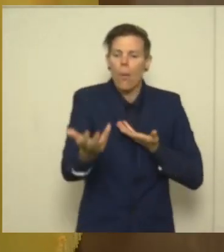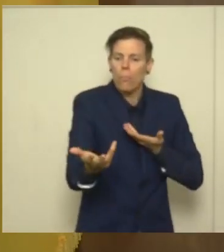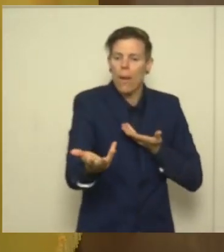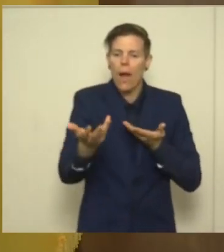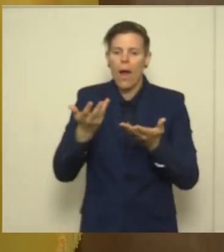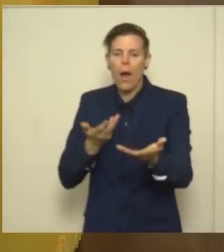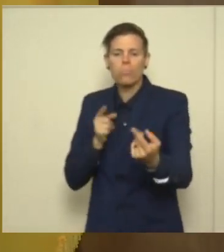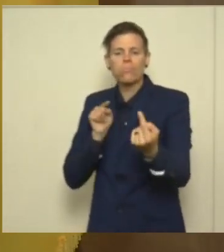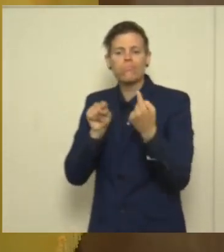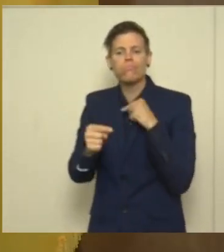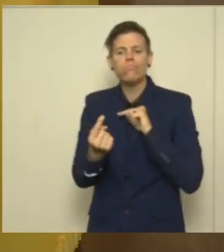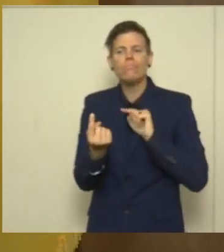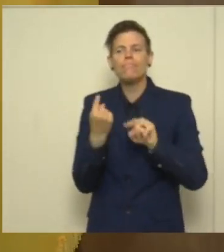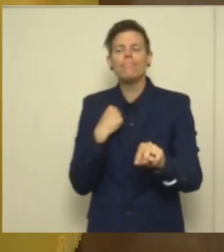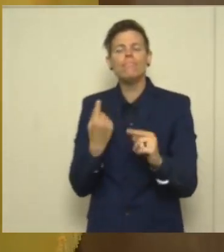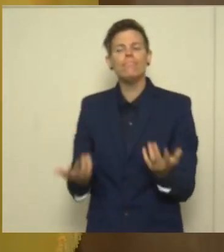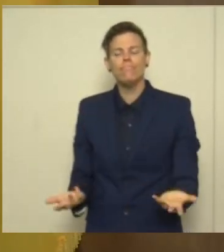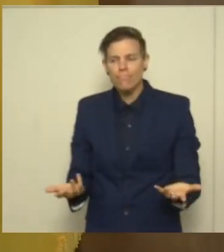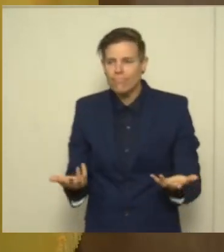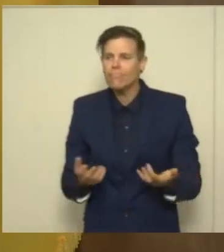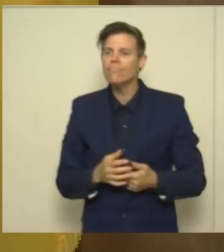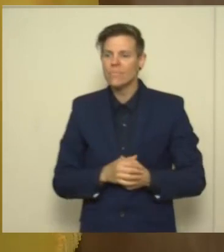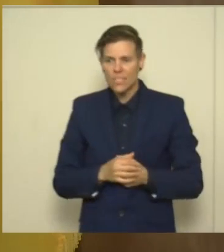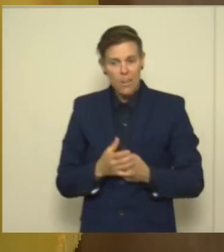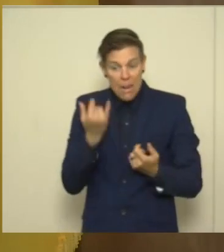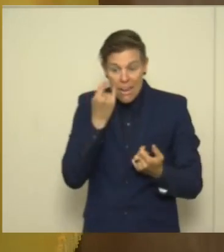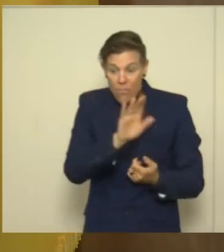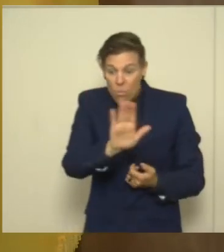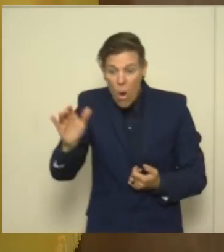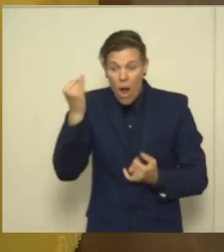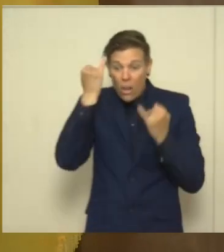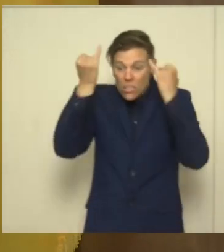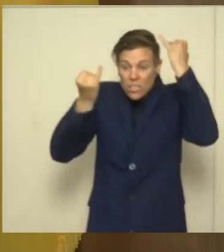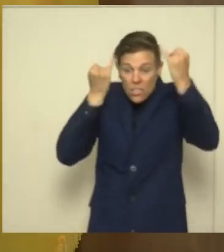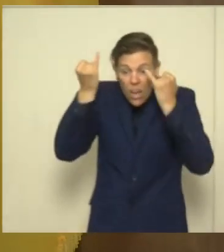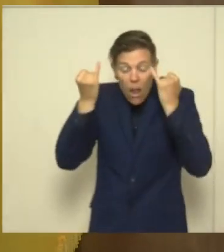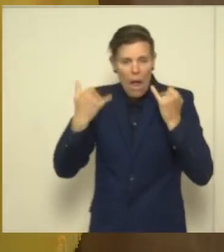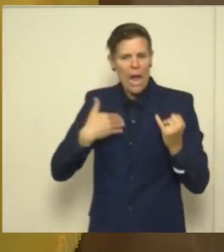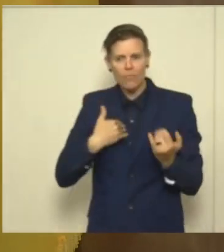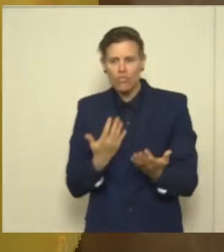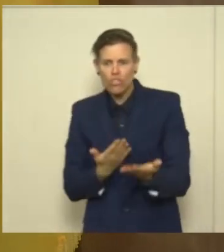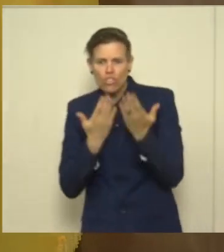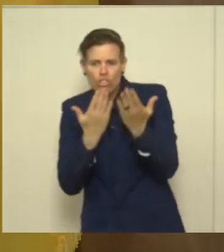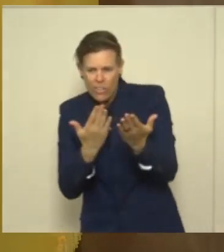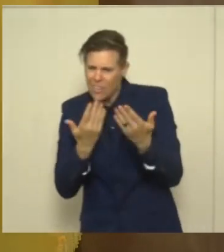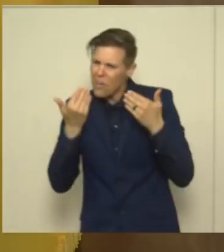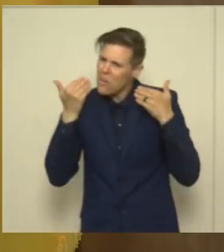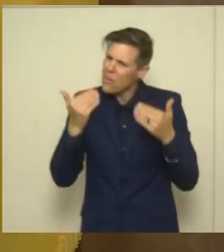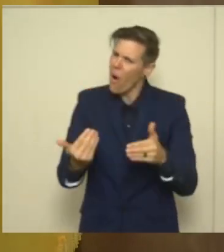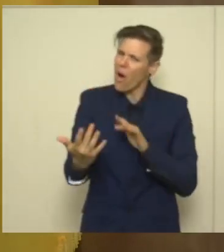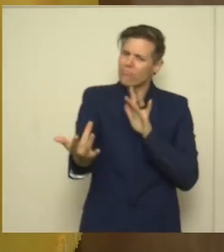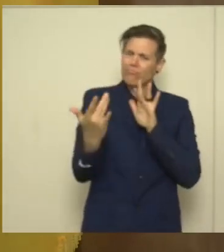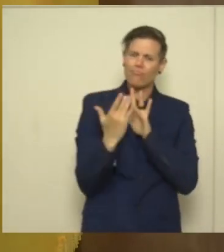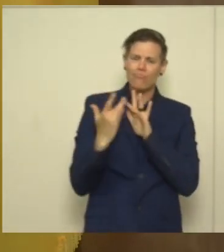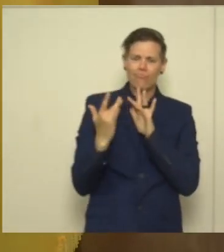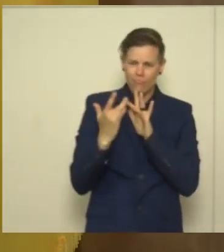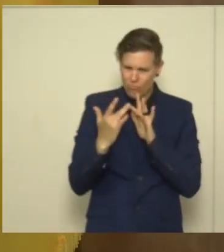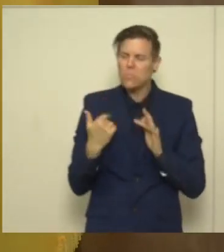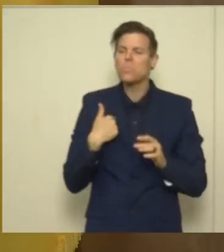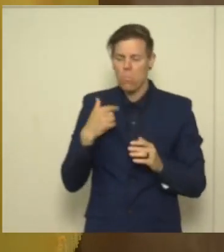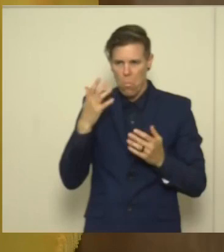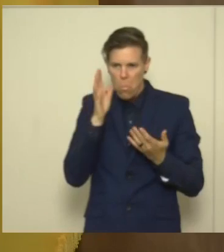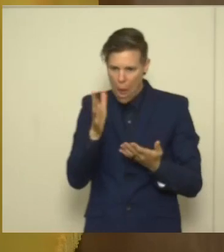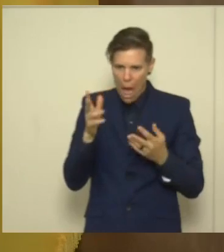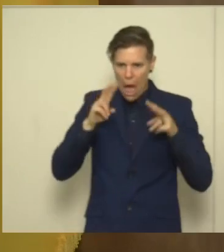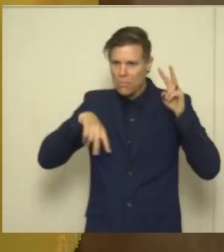program stretch just a little further. And to the mom who wrote this, thank you very much for working hard, because what